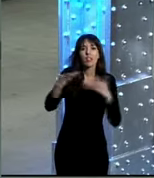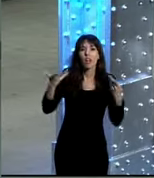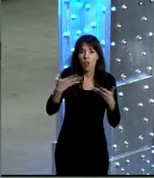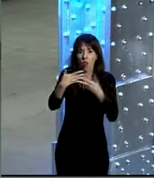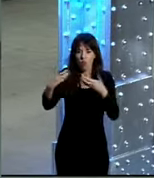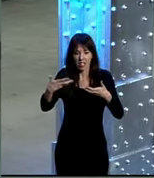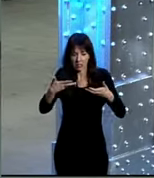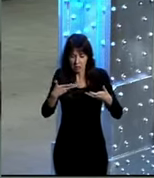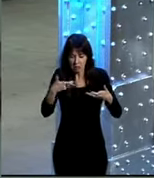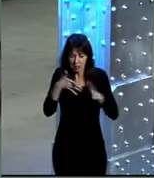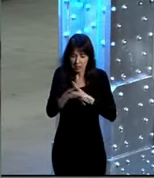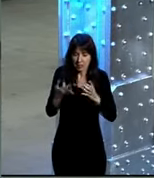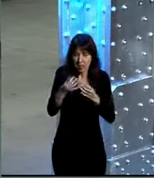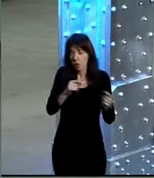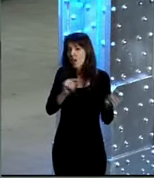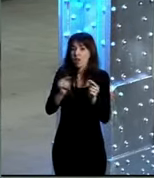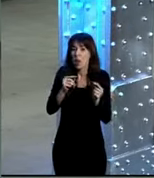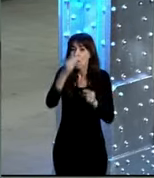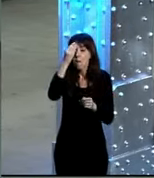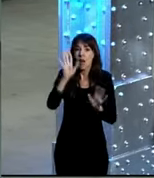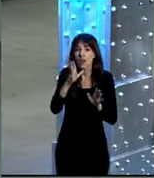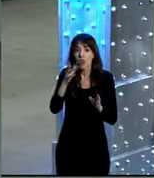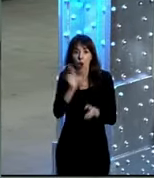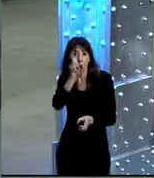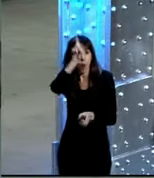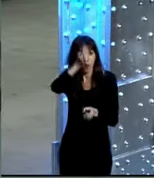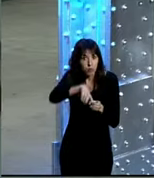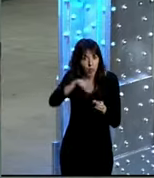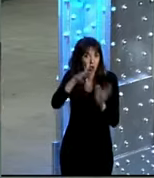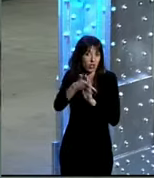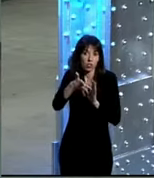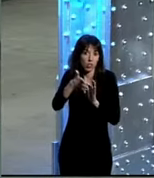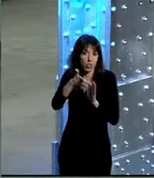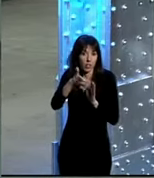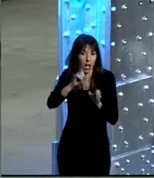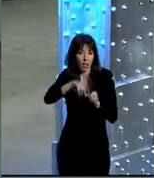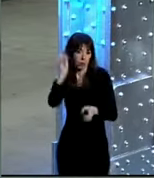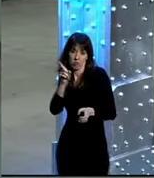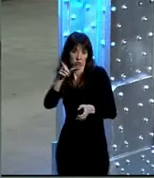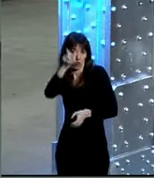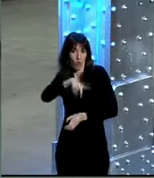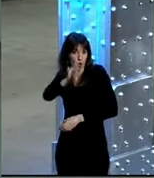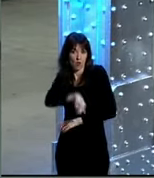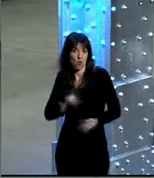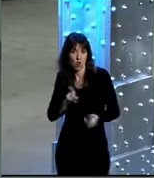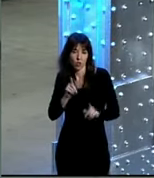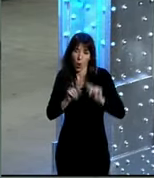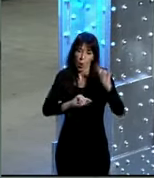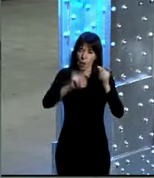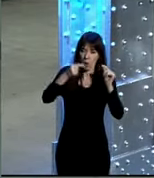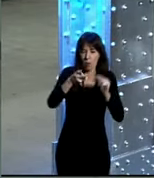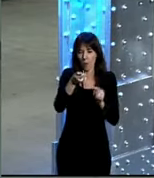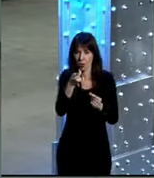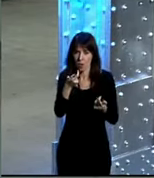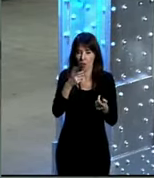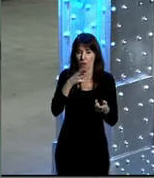about the meaning of this sentence, but it seems that it has to do with the fact that either you are in the polis, you're there in the jungle, in the city, or you're not